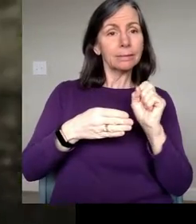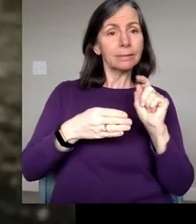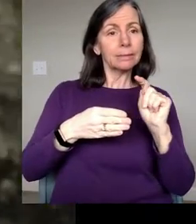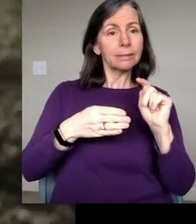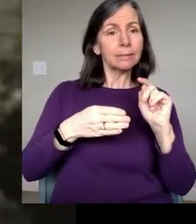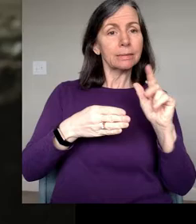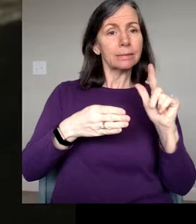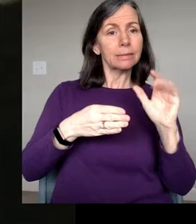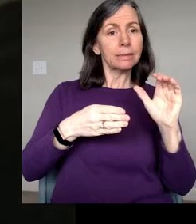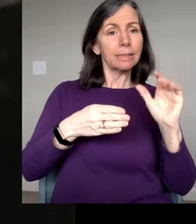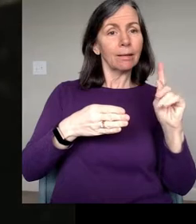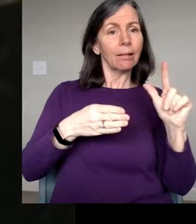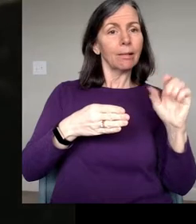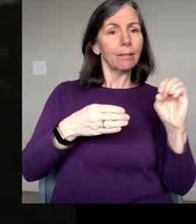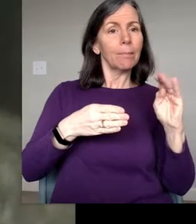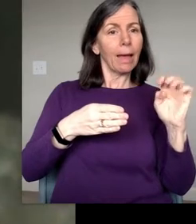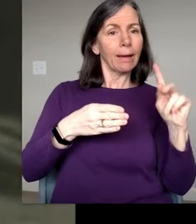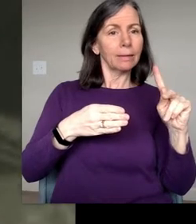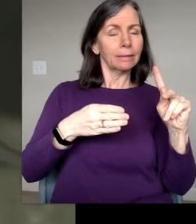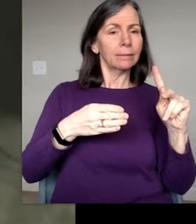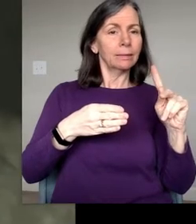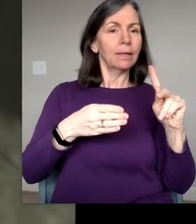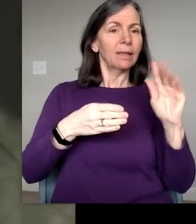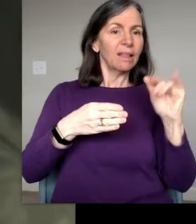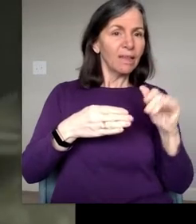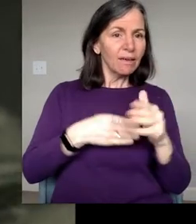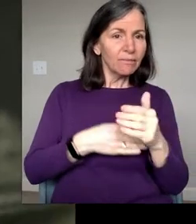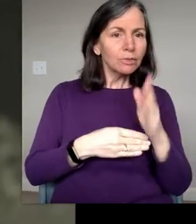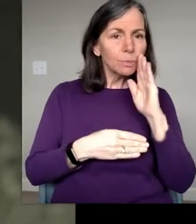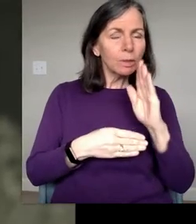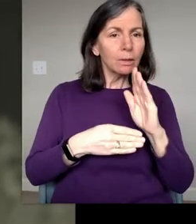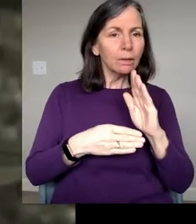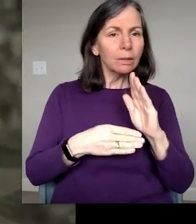Common to the Northern Ocean, this little fish spawns in fresh water.